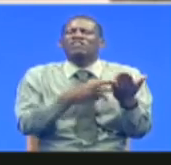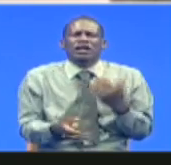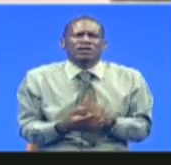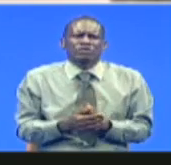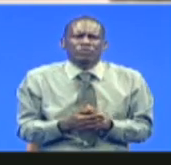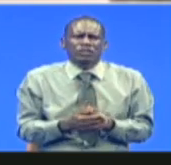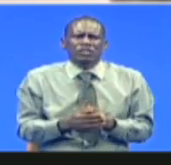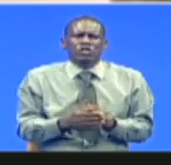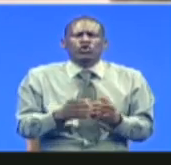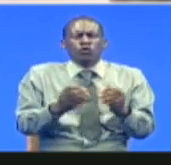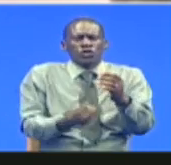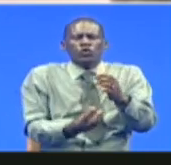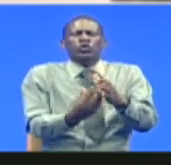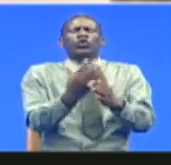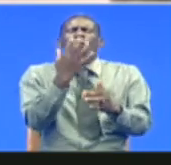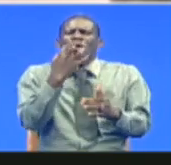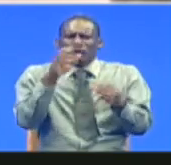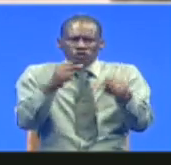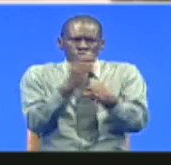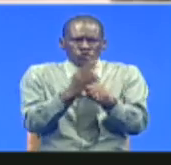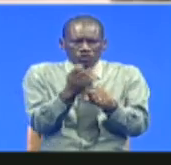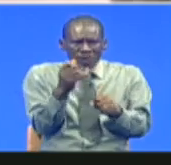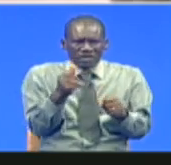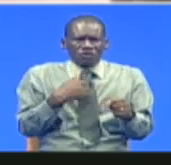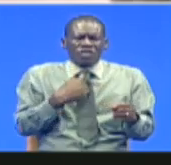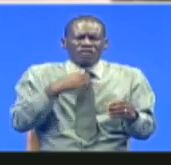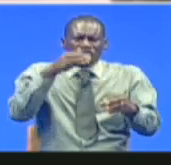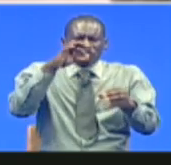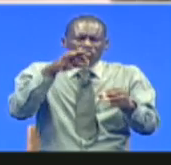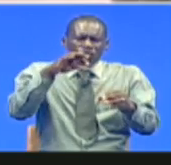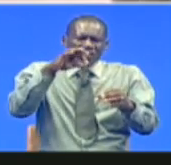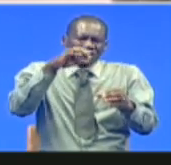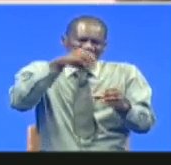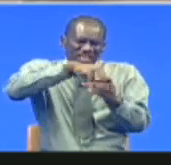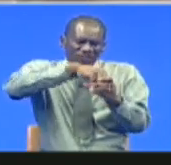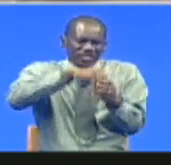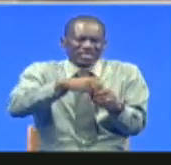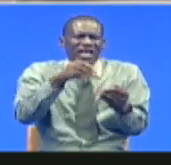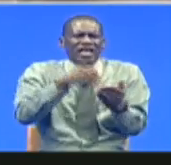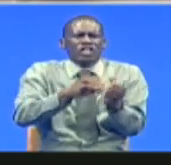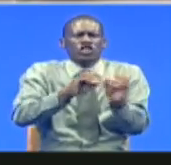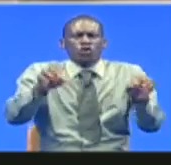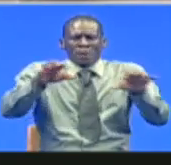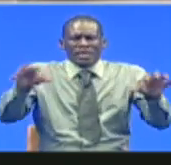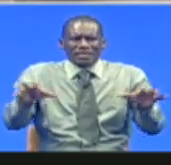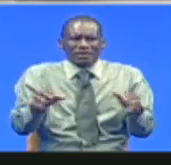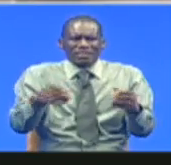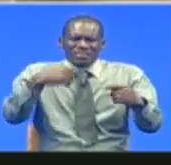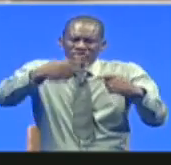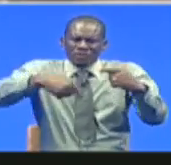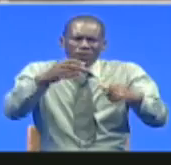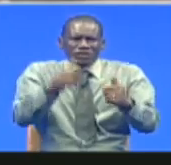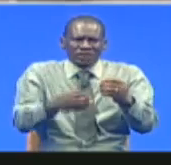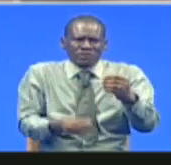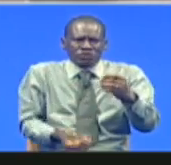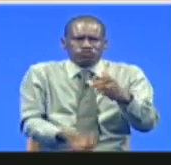yetu tunakuza, tunatumia pesa, tunaweka input, alafu kuna soko. The facility, which has been set up through the